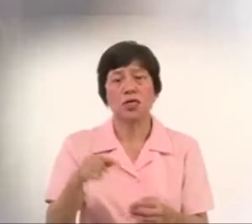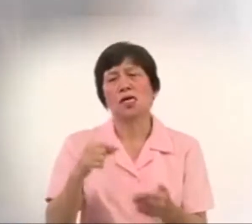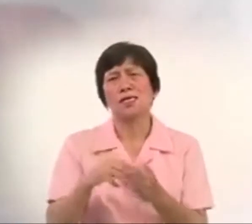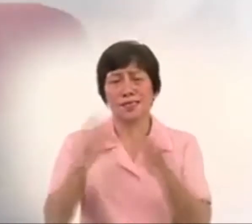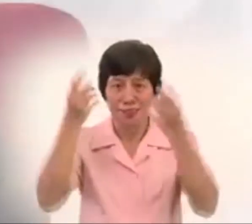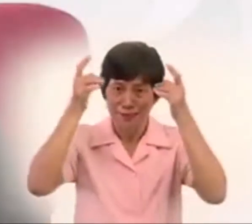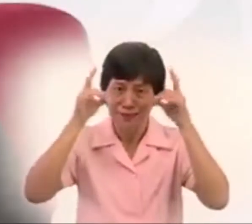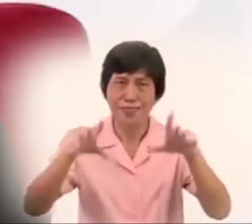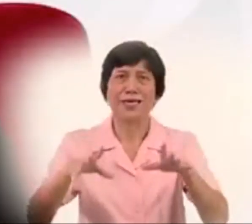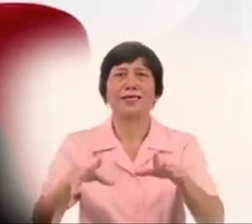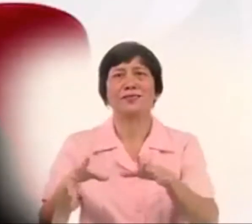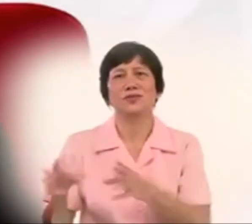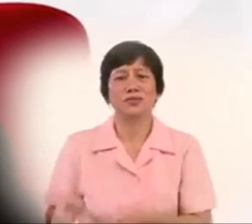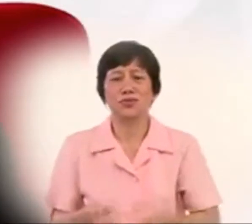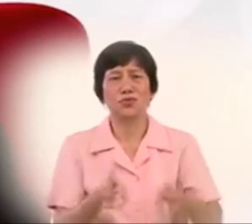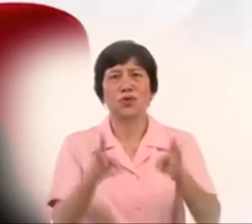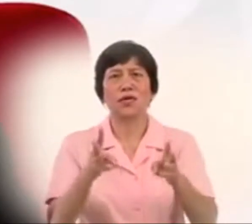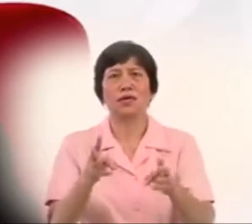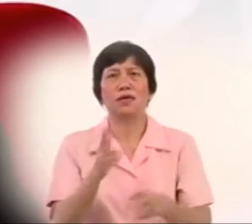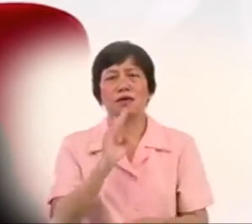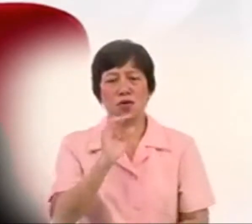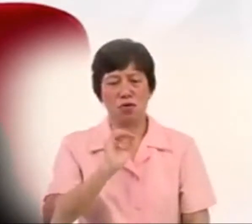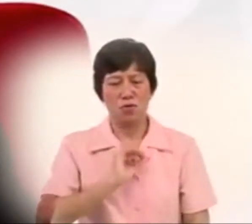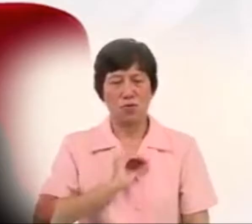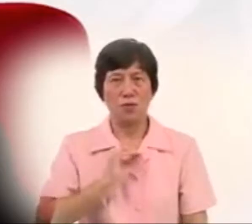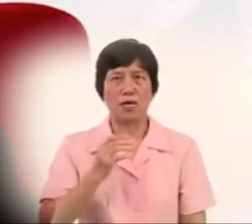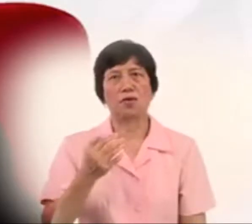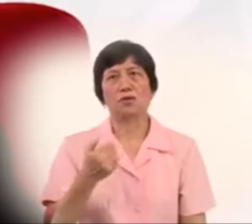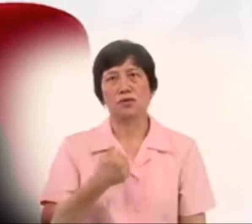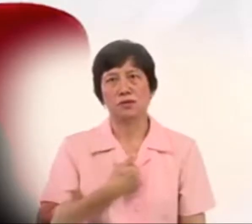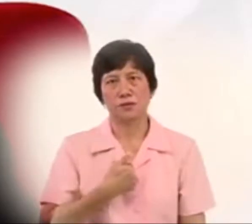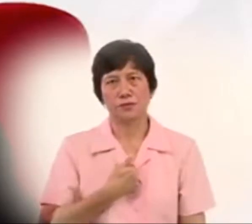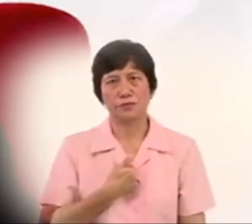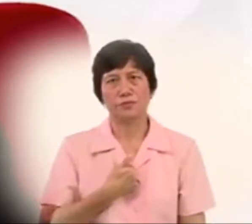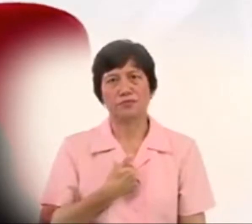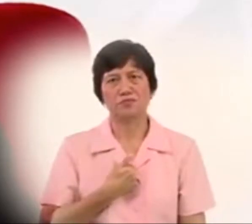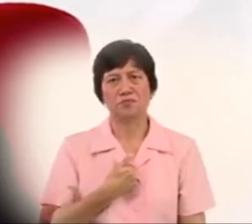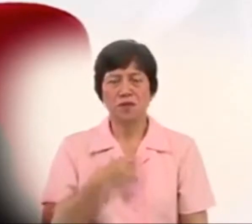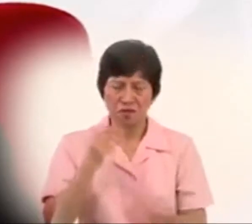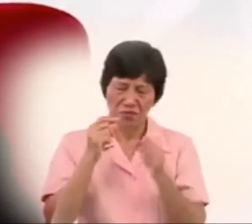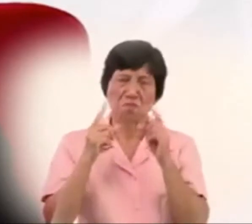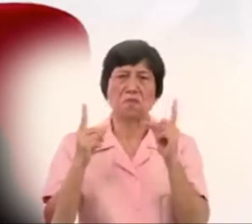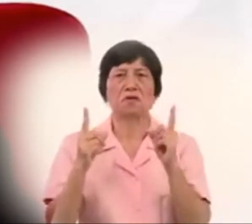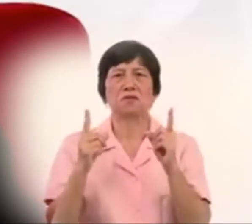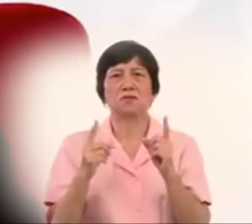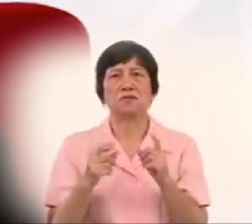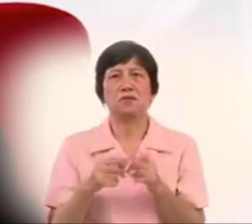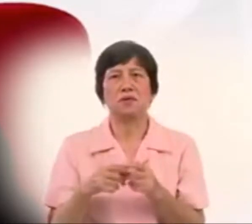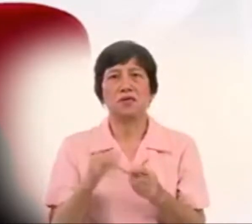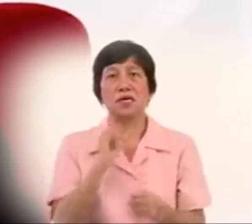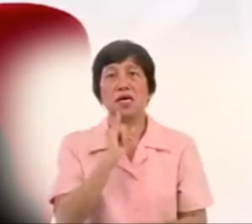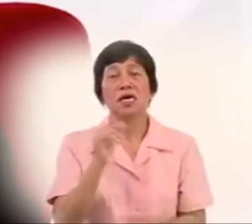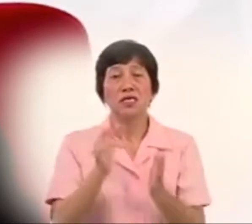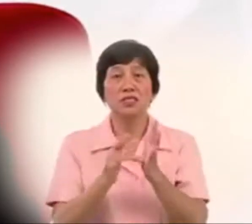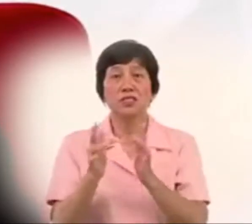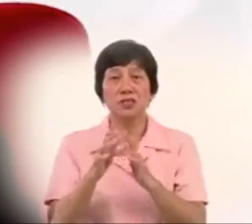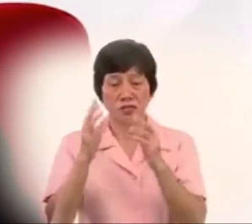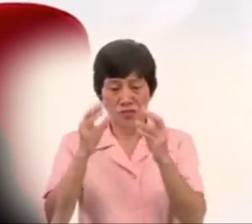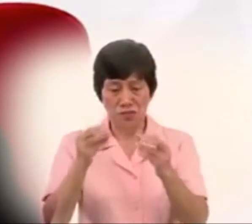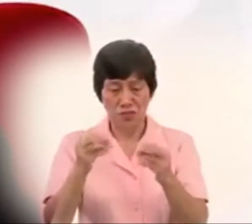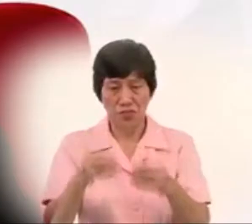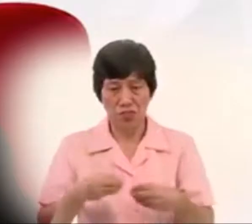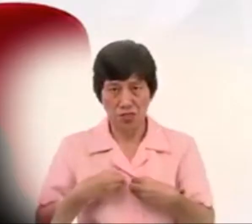myself? Quite surprising. Is Jesus giving here a message to His